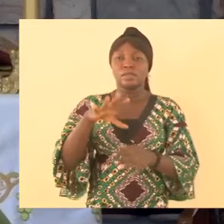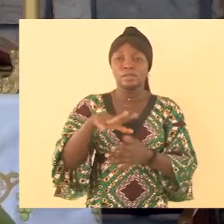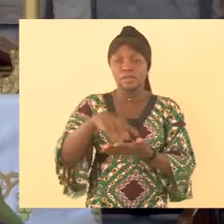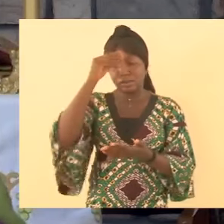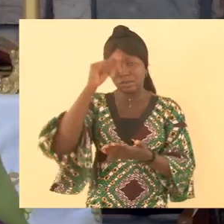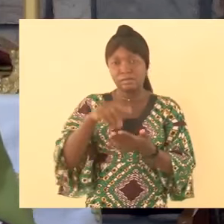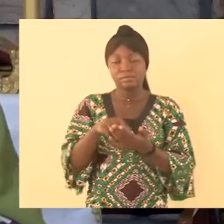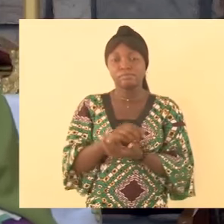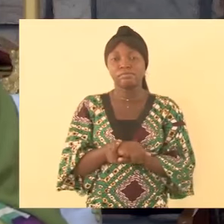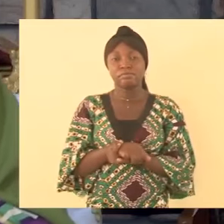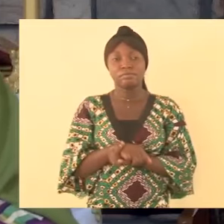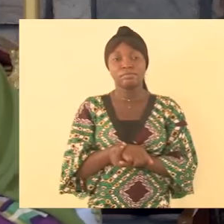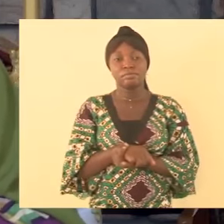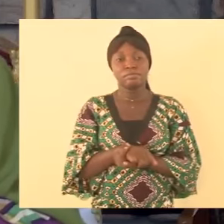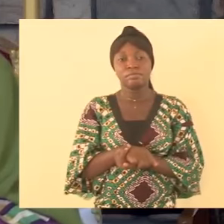without perching.